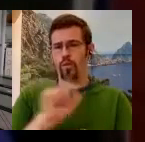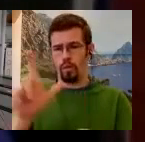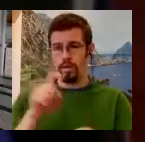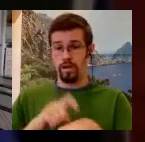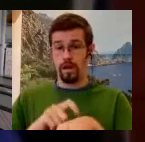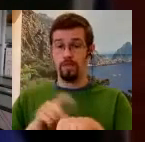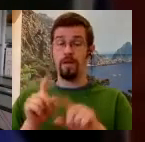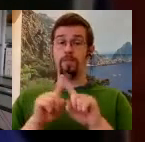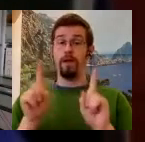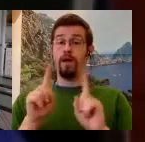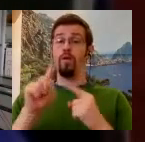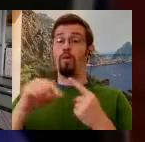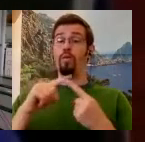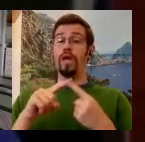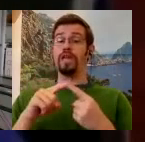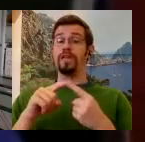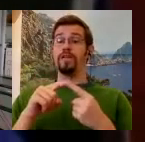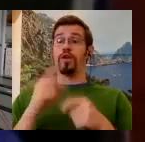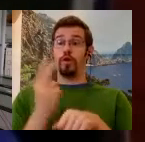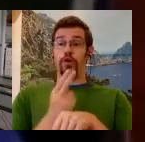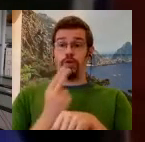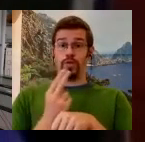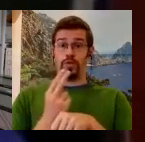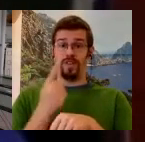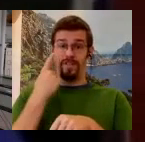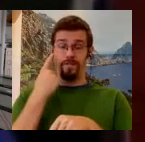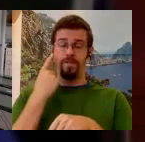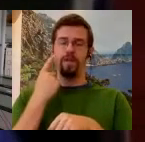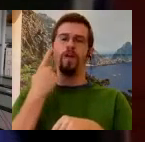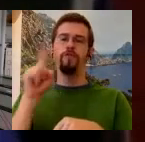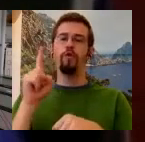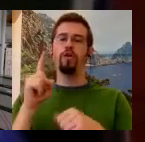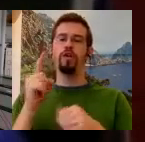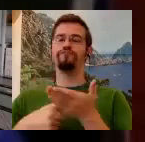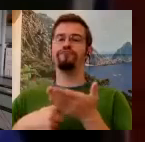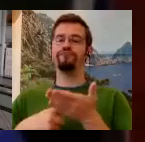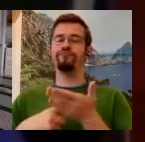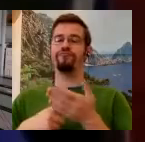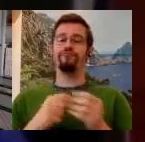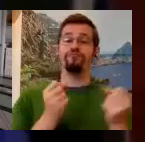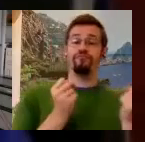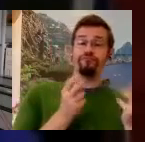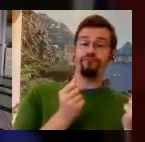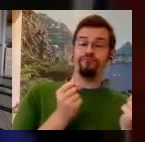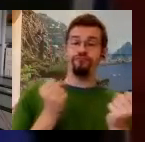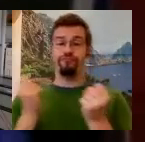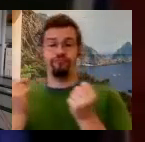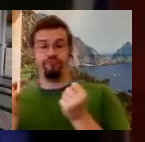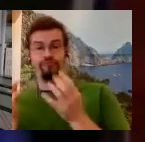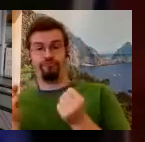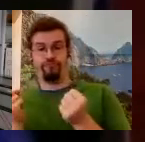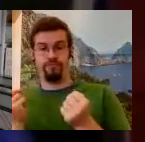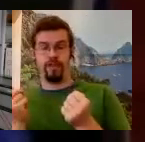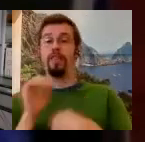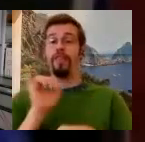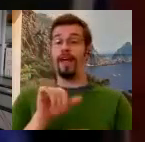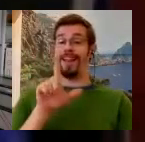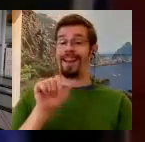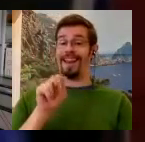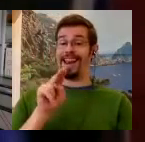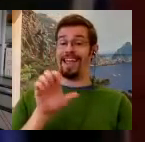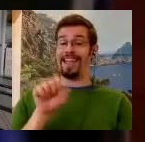talk about body weight shifts from the left to the right, it really clarifies what